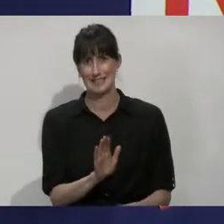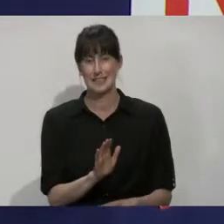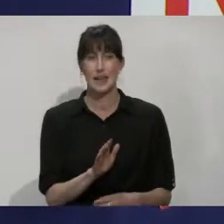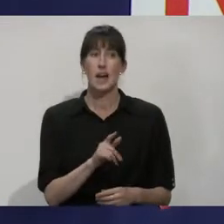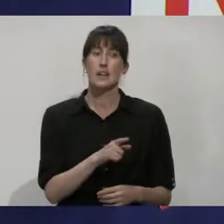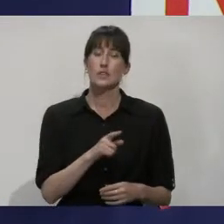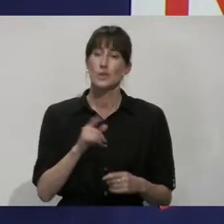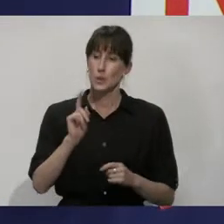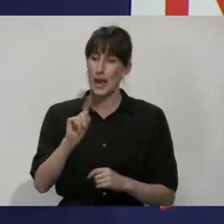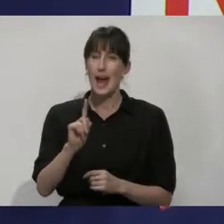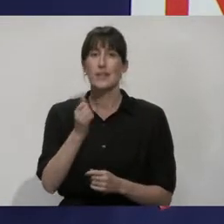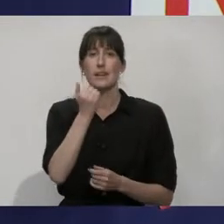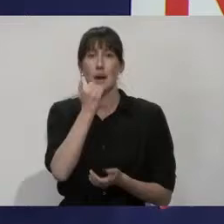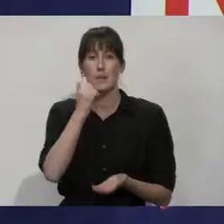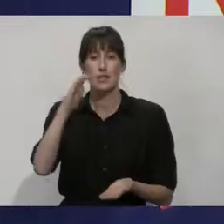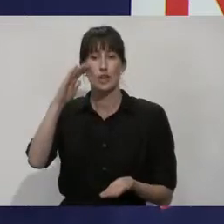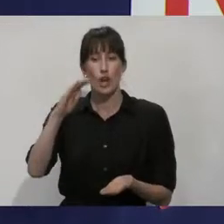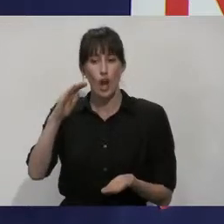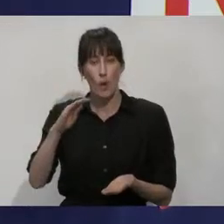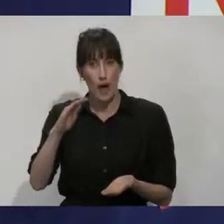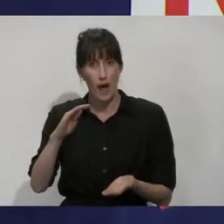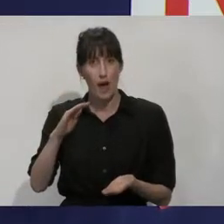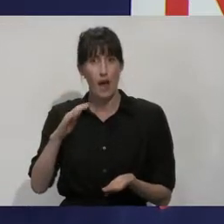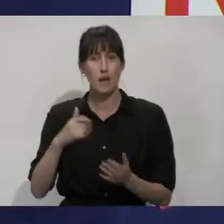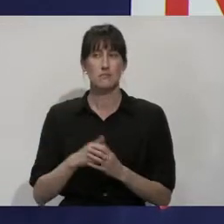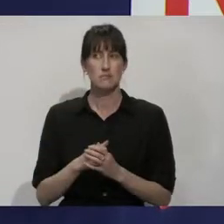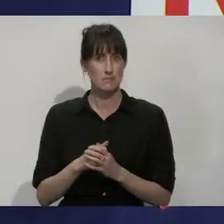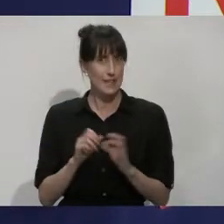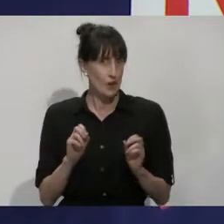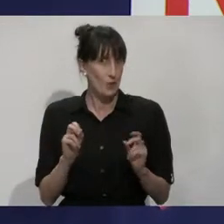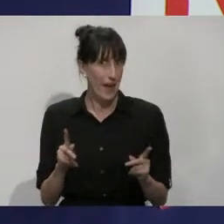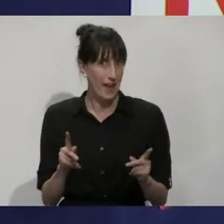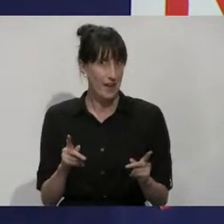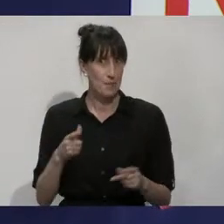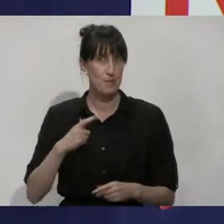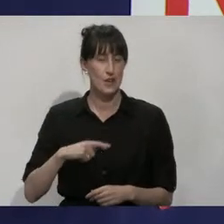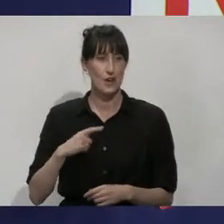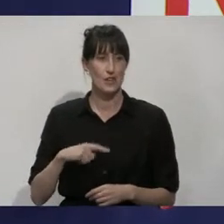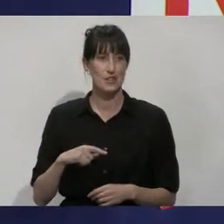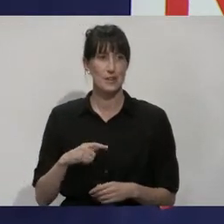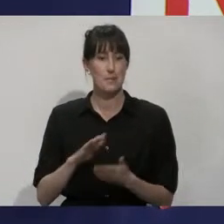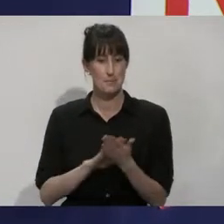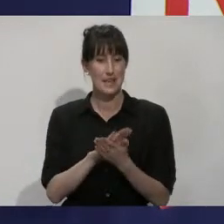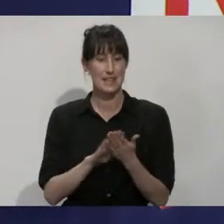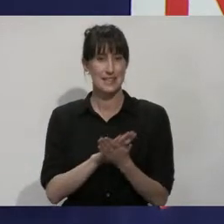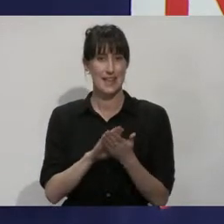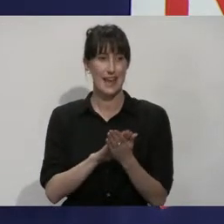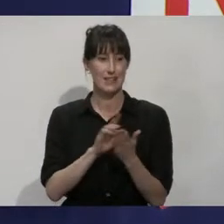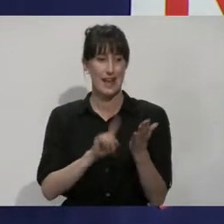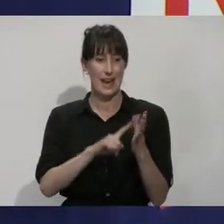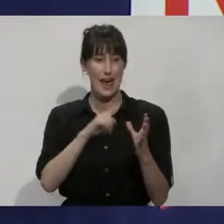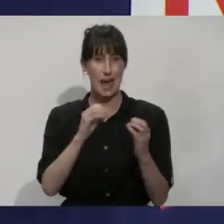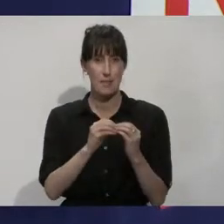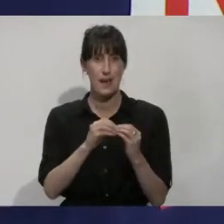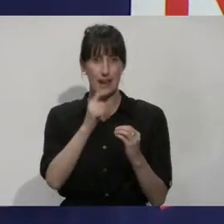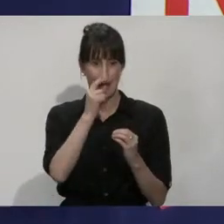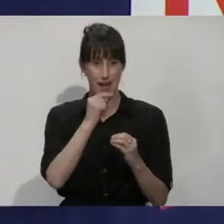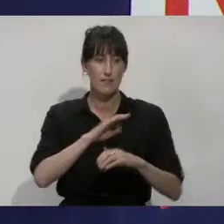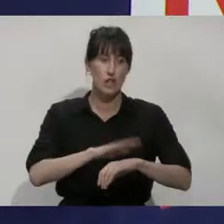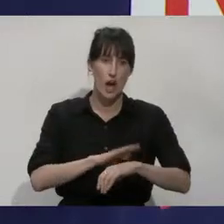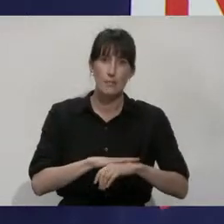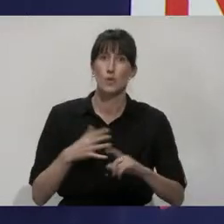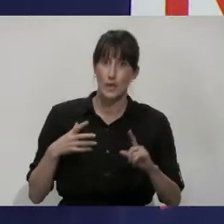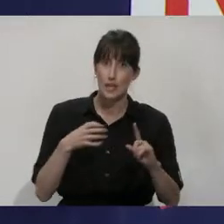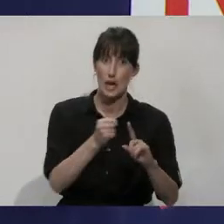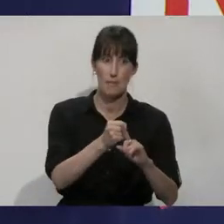in numbers today, which is not unwelcome. Because that does allow us to, or allow the labs to catch up a little bit